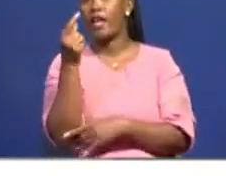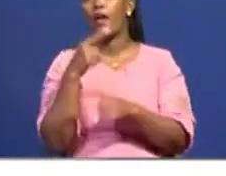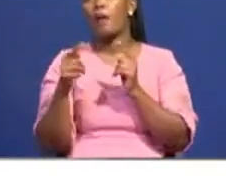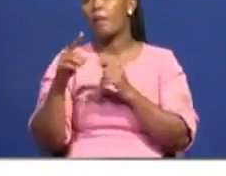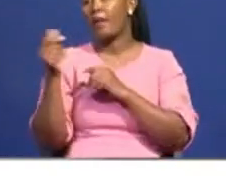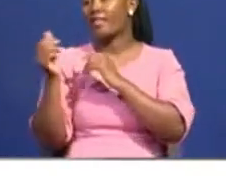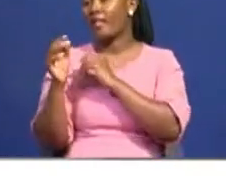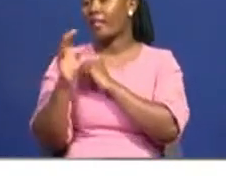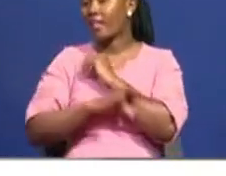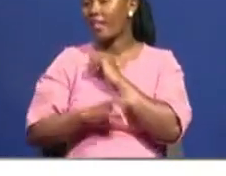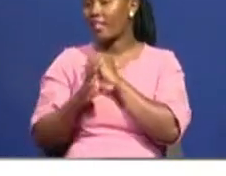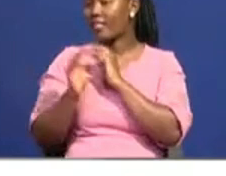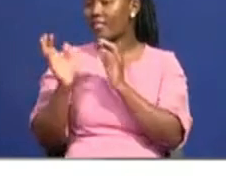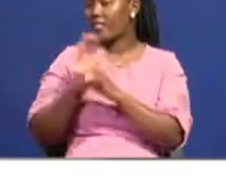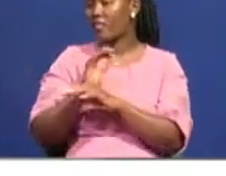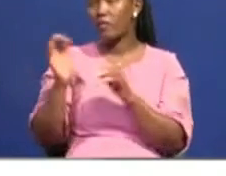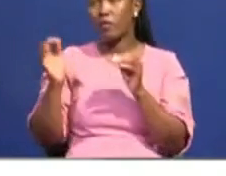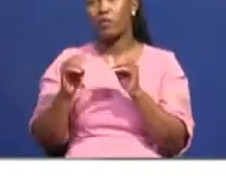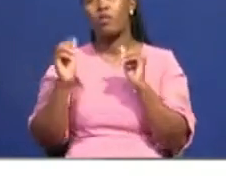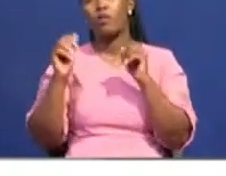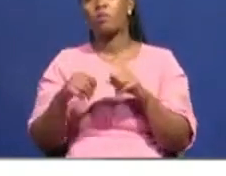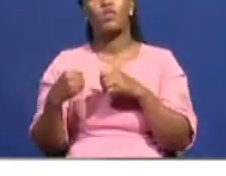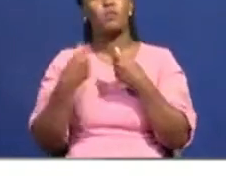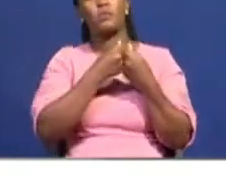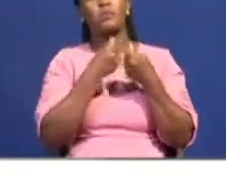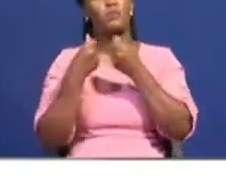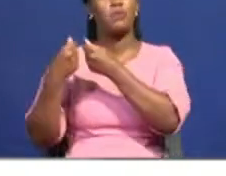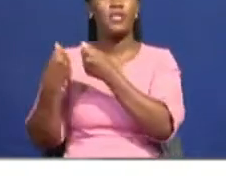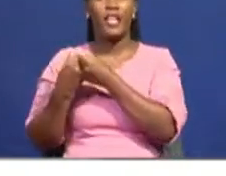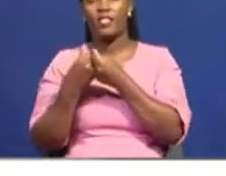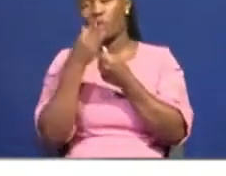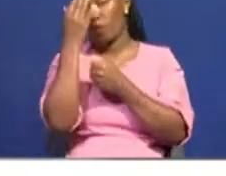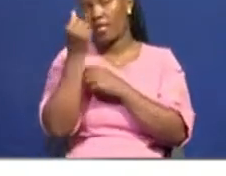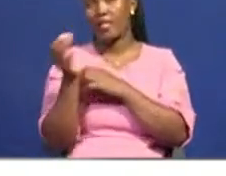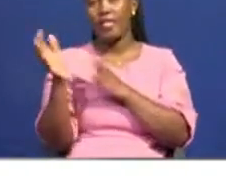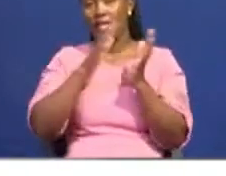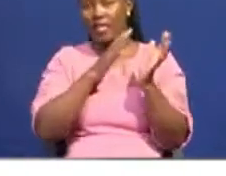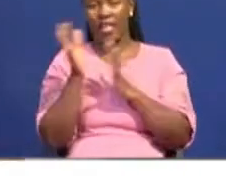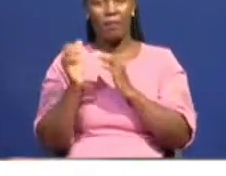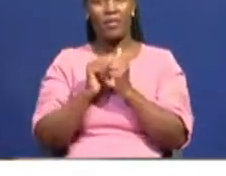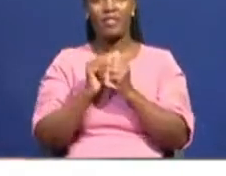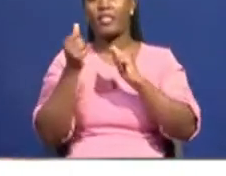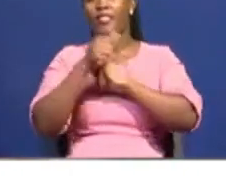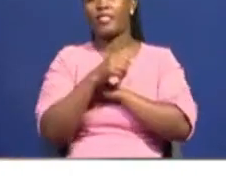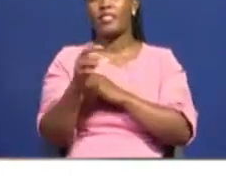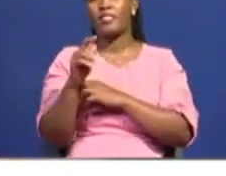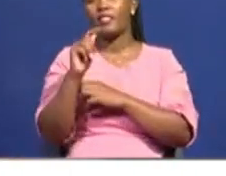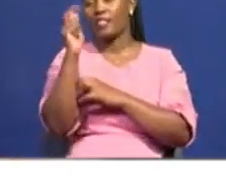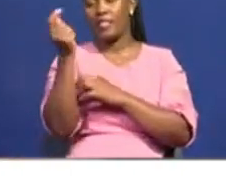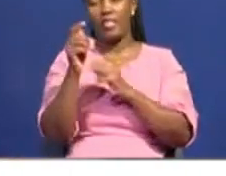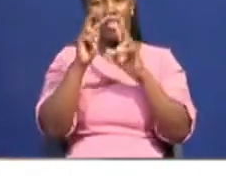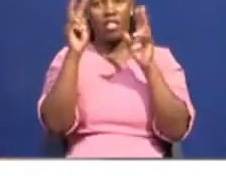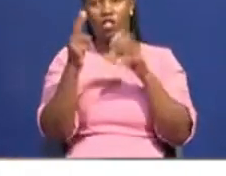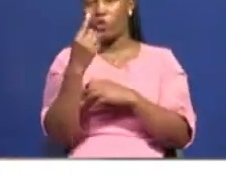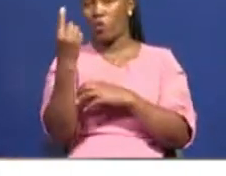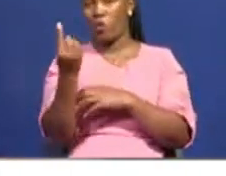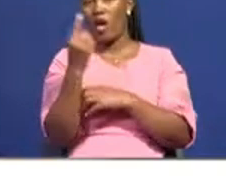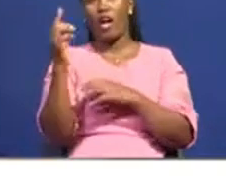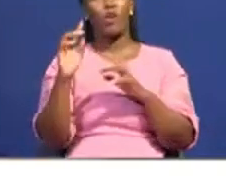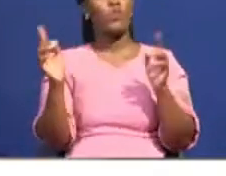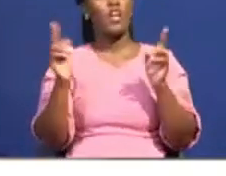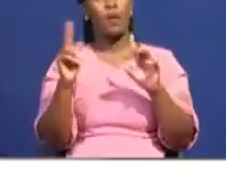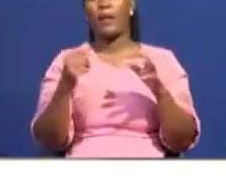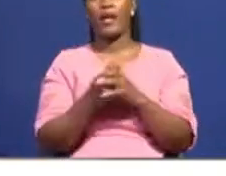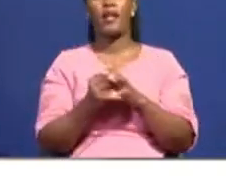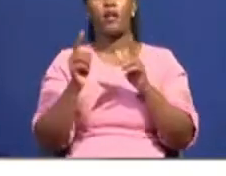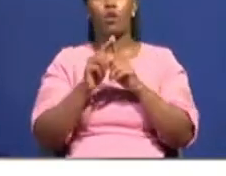actually get into that situation. Because climate change is not a localized phenomenon. We've had flooding in